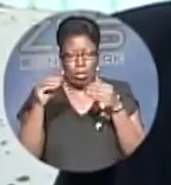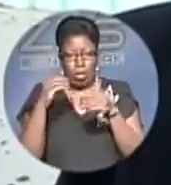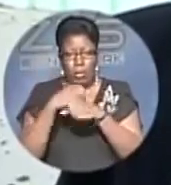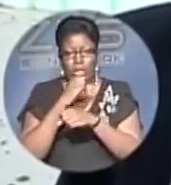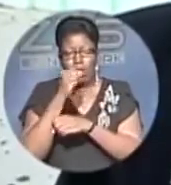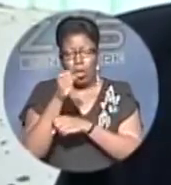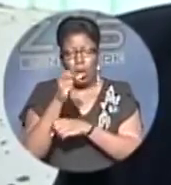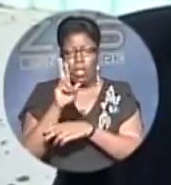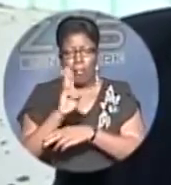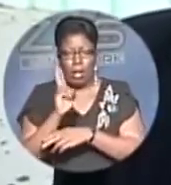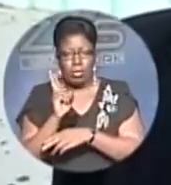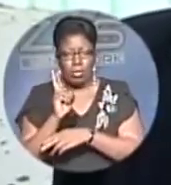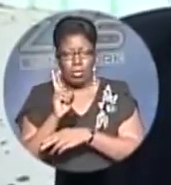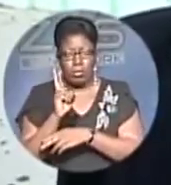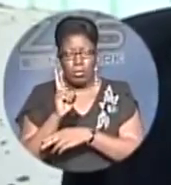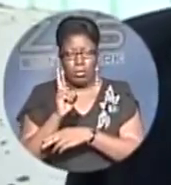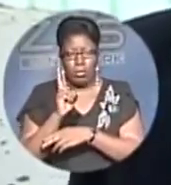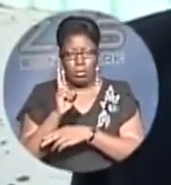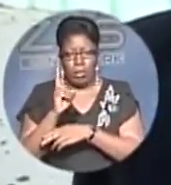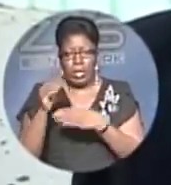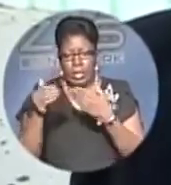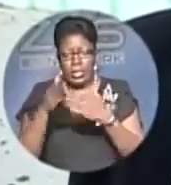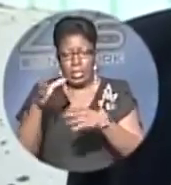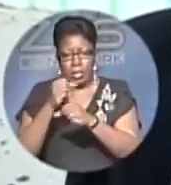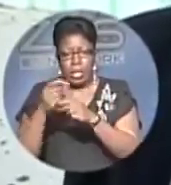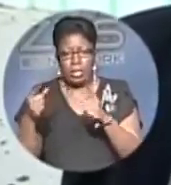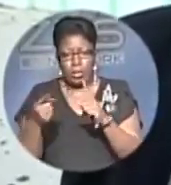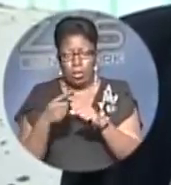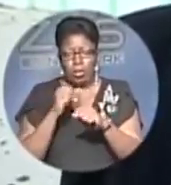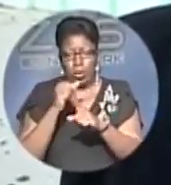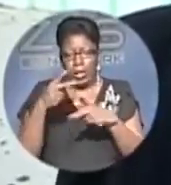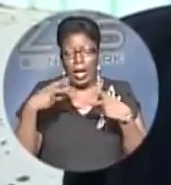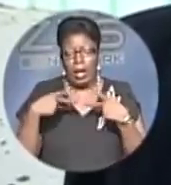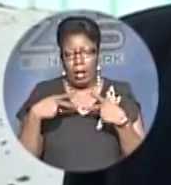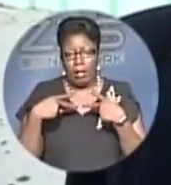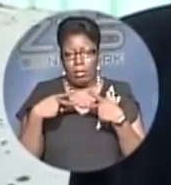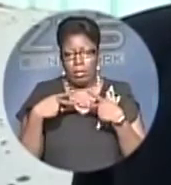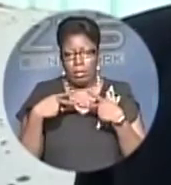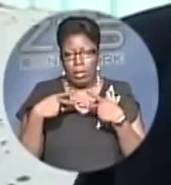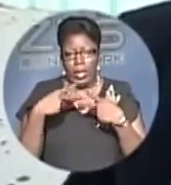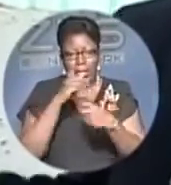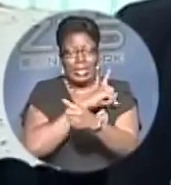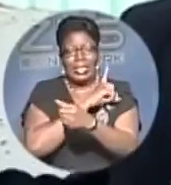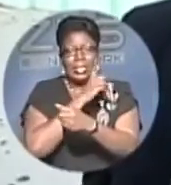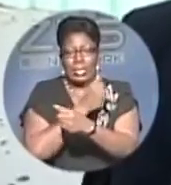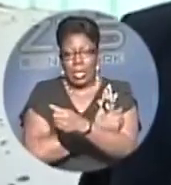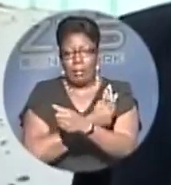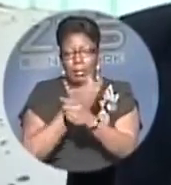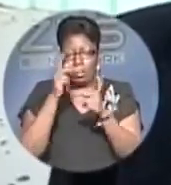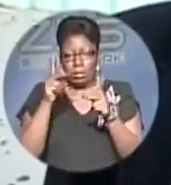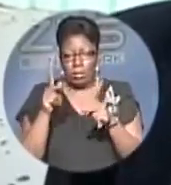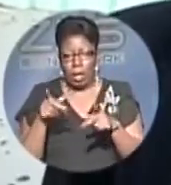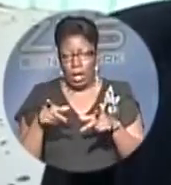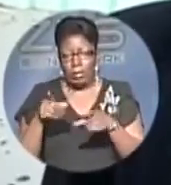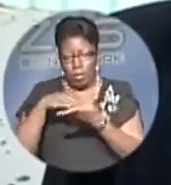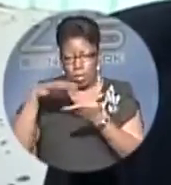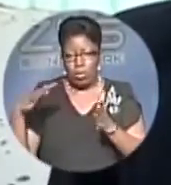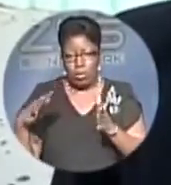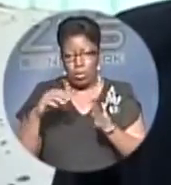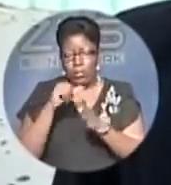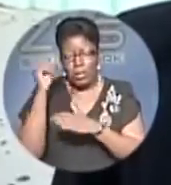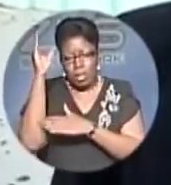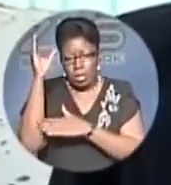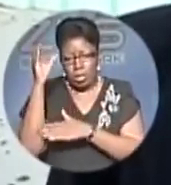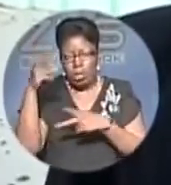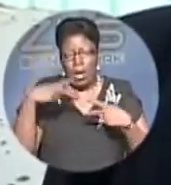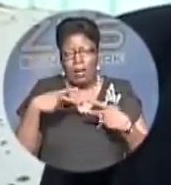that the bathrooms are accessible. Even though we don't have any children who are physically disabled, there are still some concerns about having